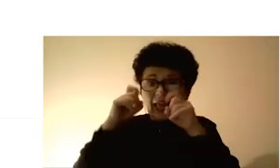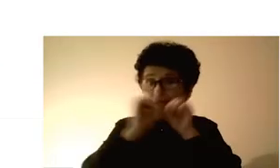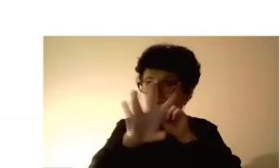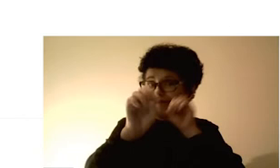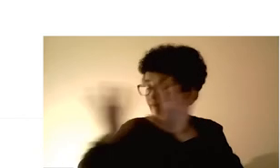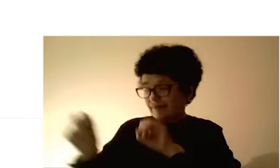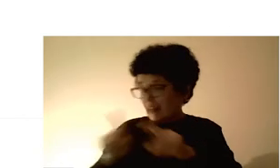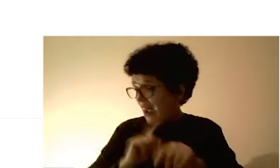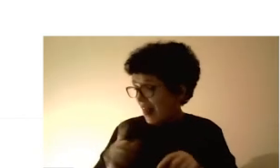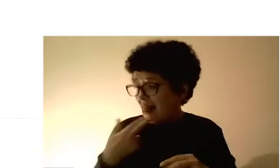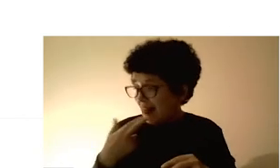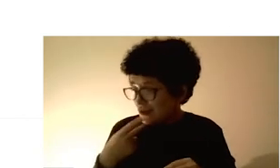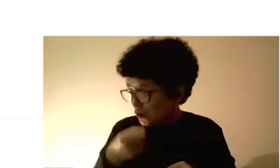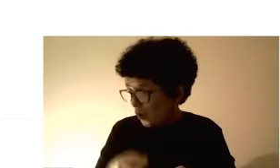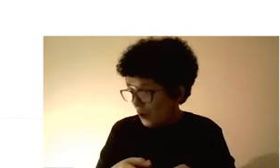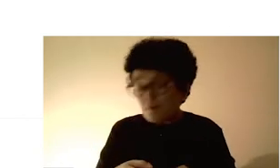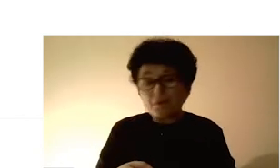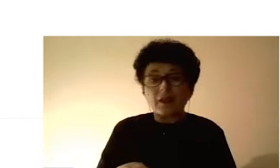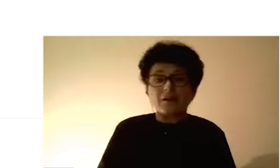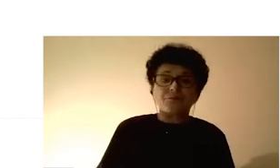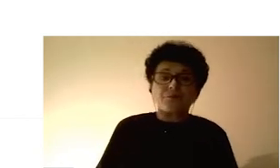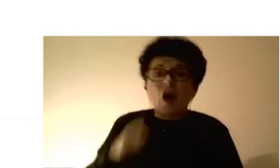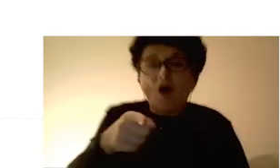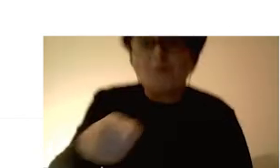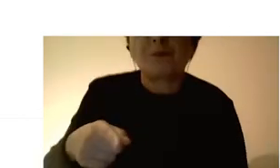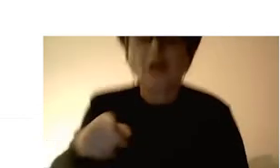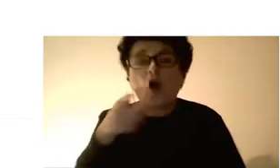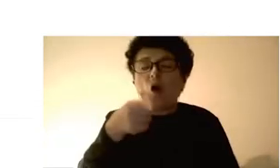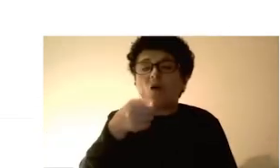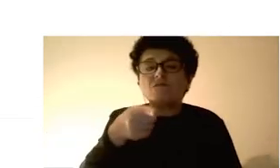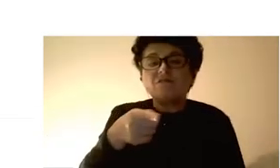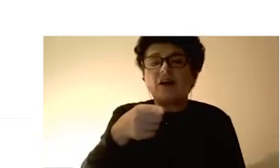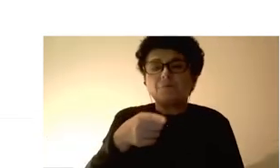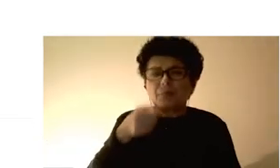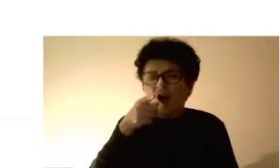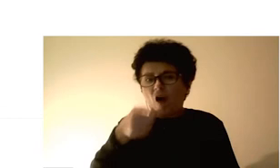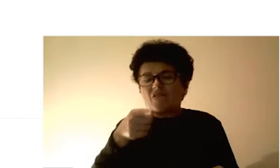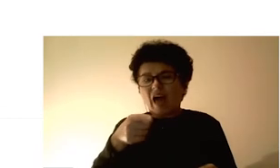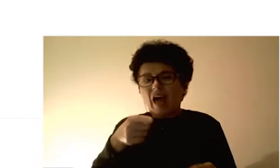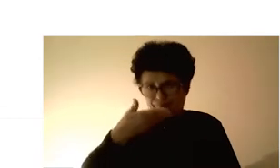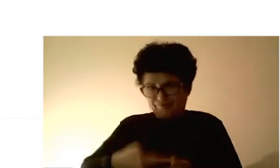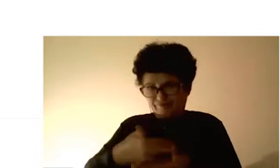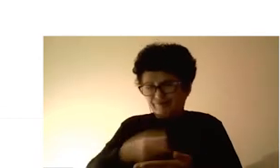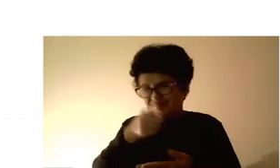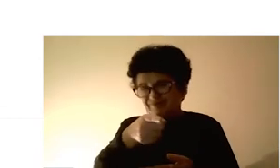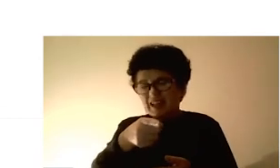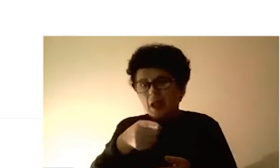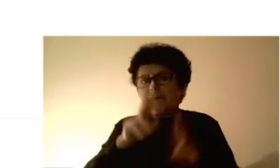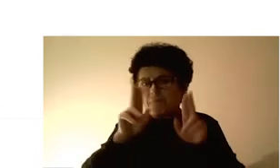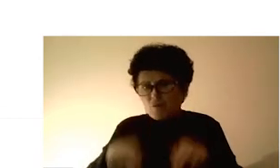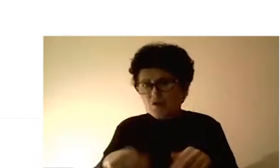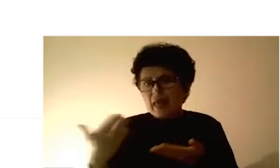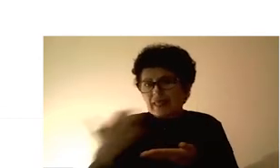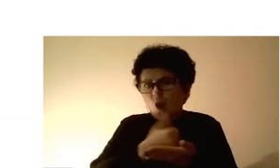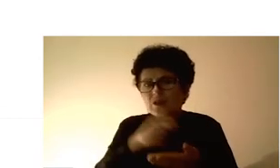situations, the matrix. So you can use this matrix to evaluate